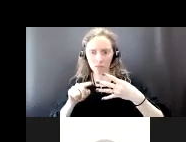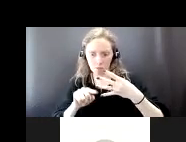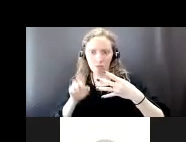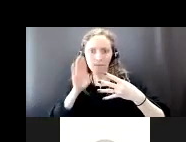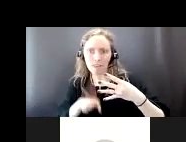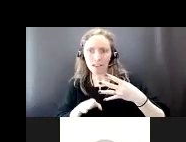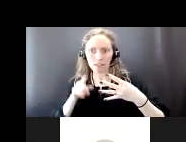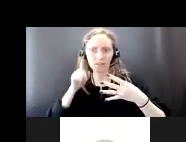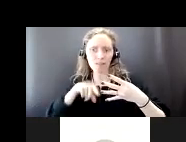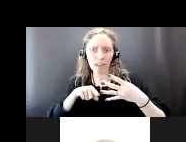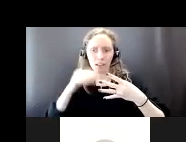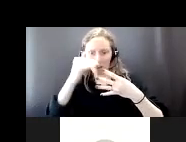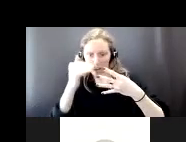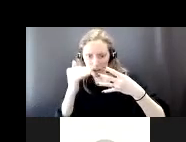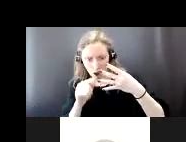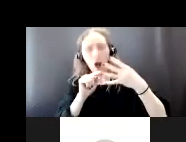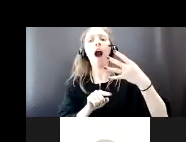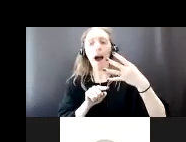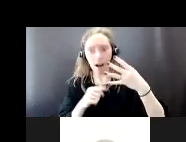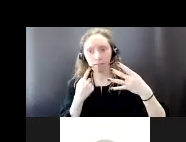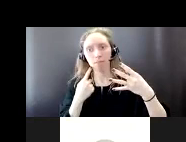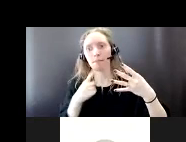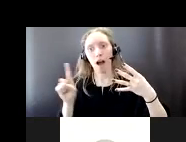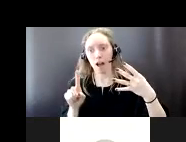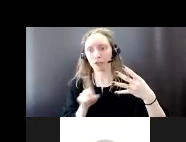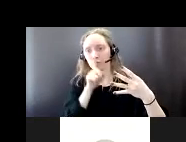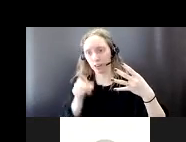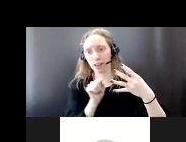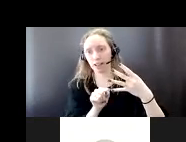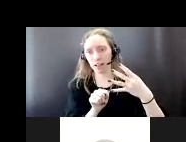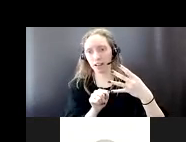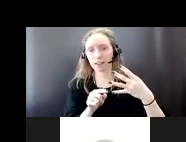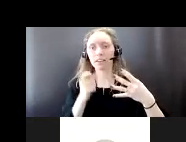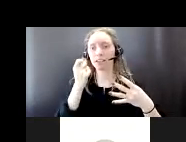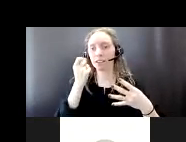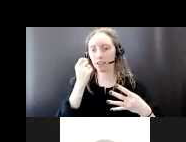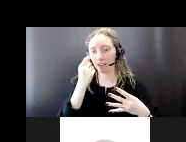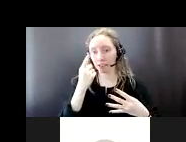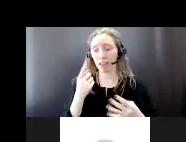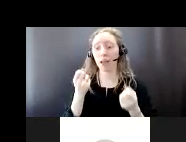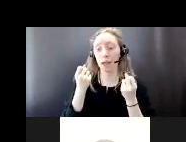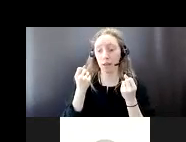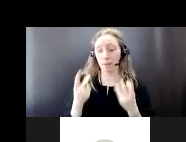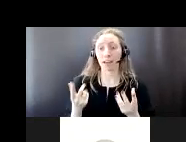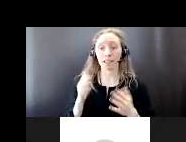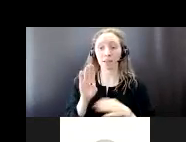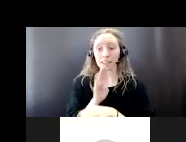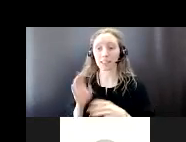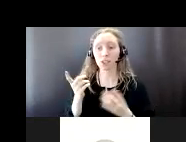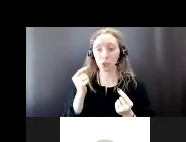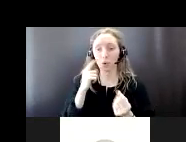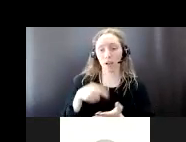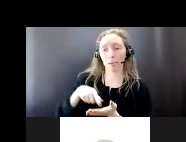So by paying the search engine or Google to be the first that shows up, they know that a lot of times what people will do will click on that